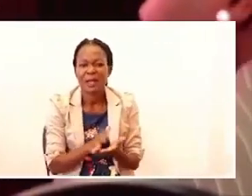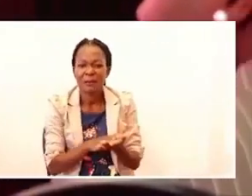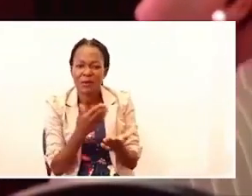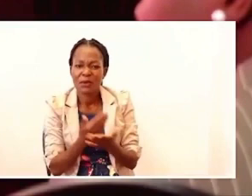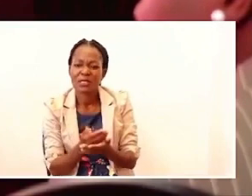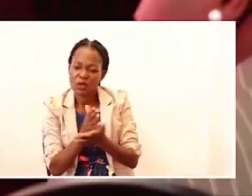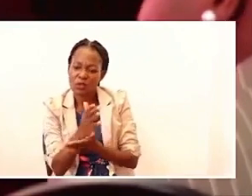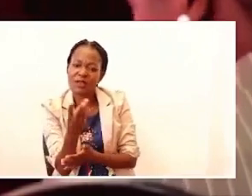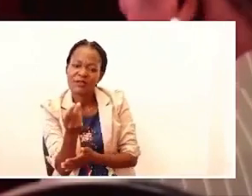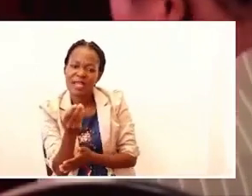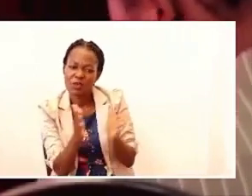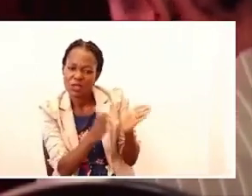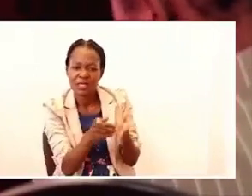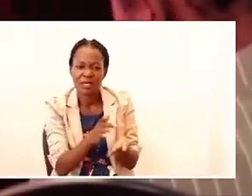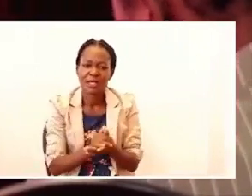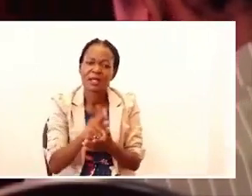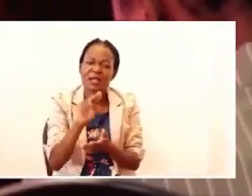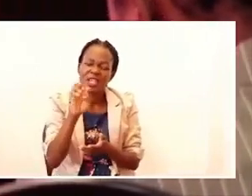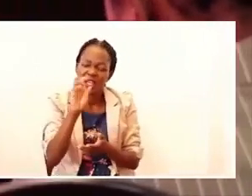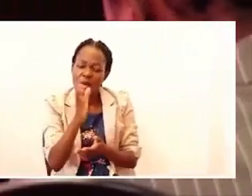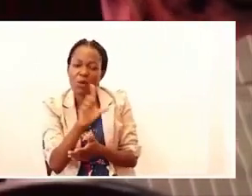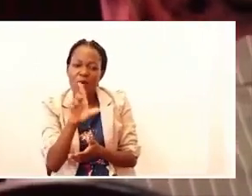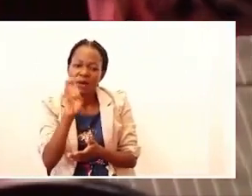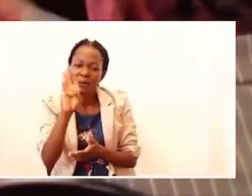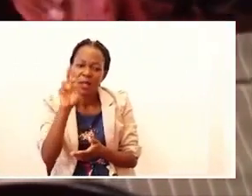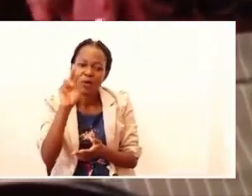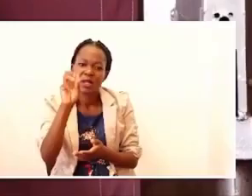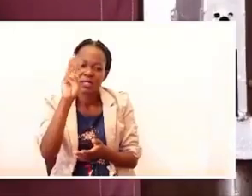sector that neoliberalism has most of the interest.